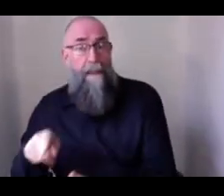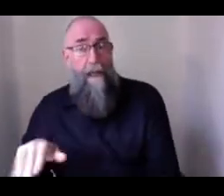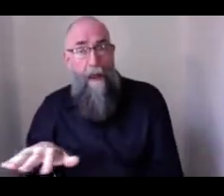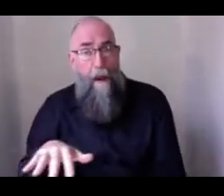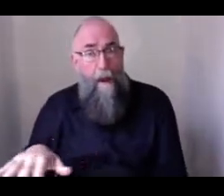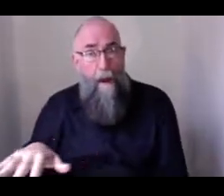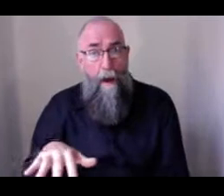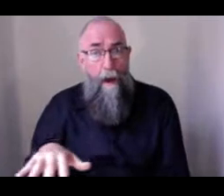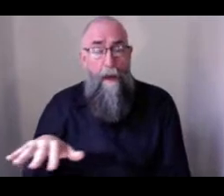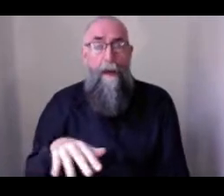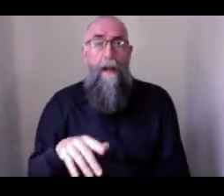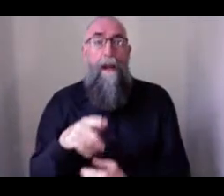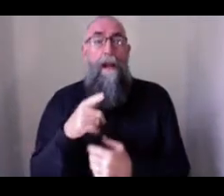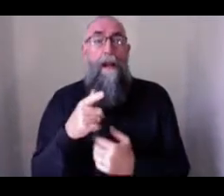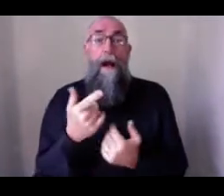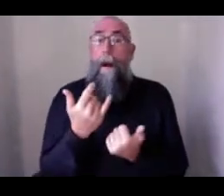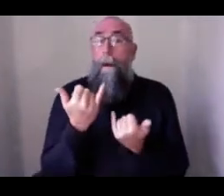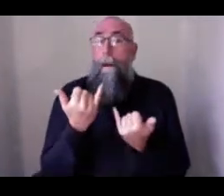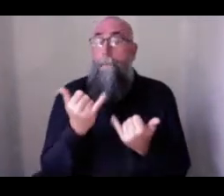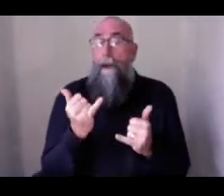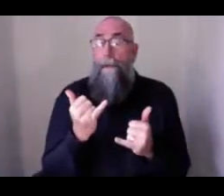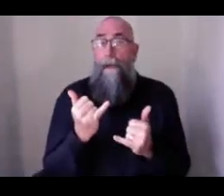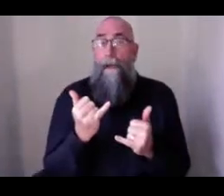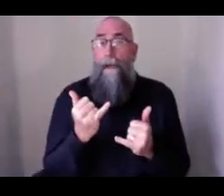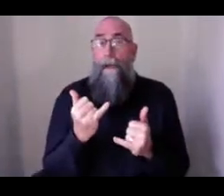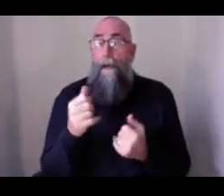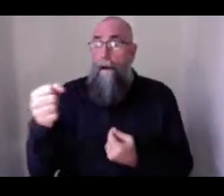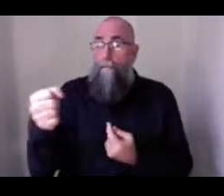If it's sort of combining lots of different sort of